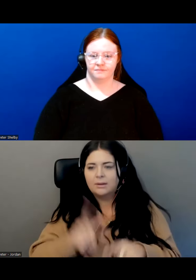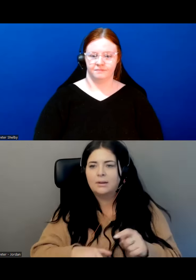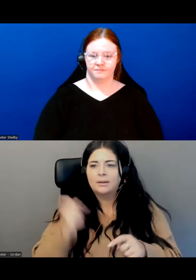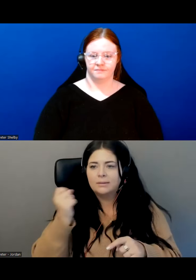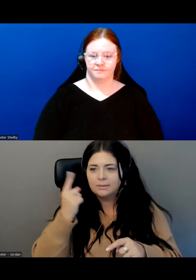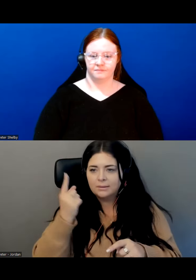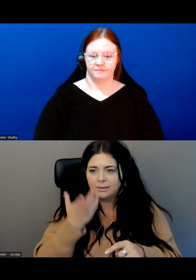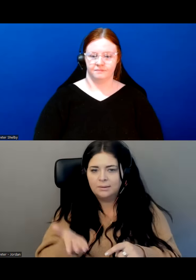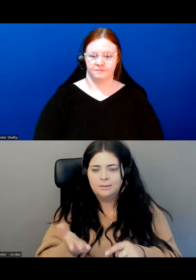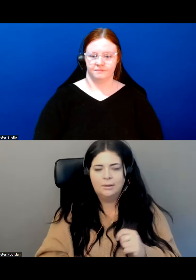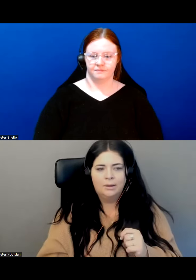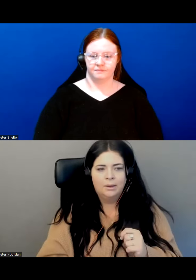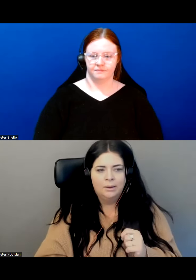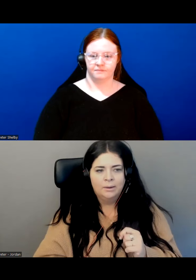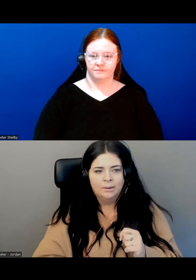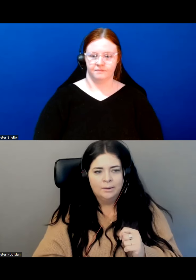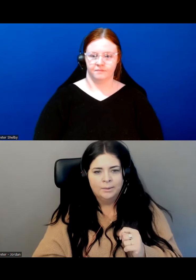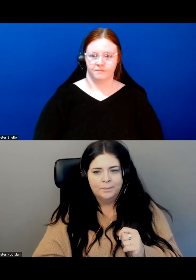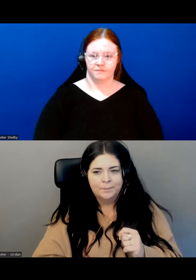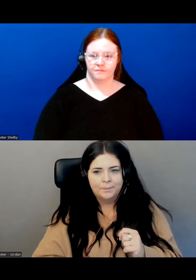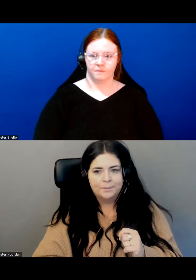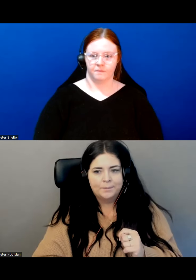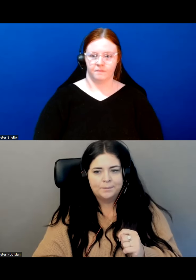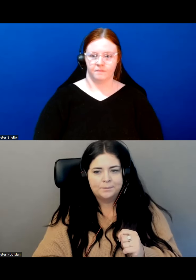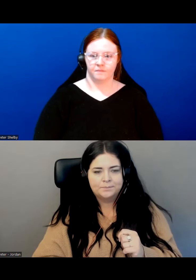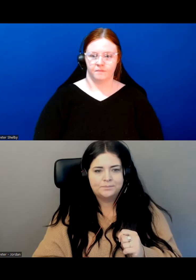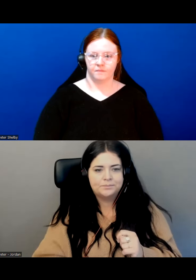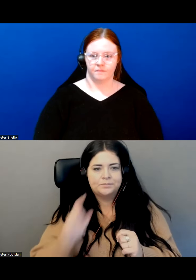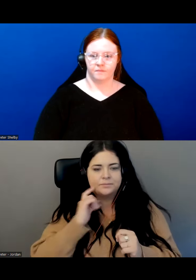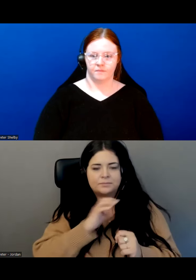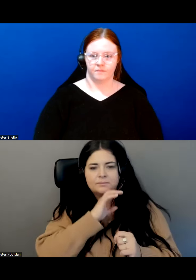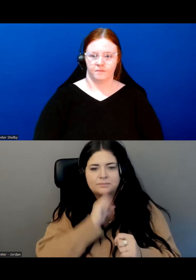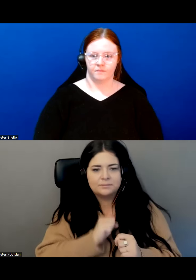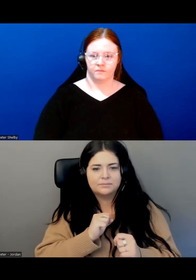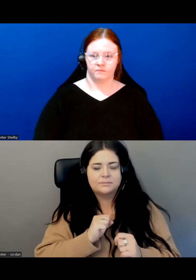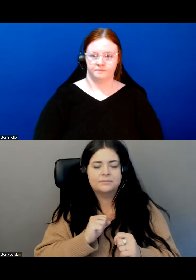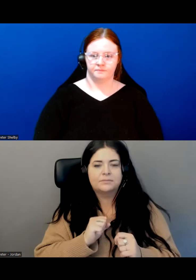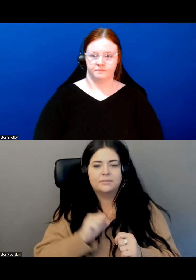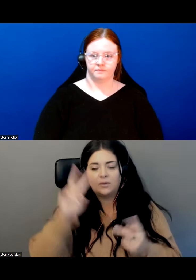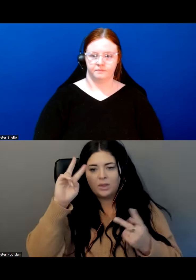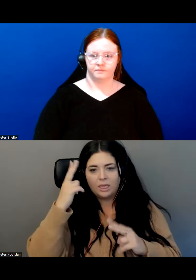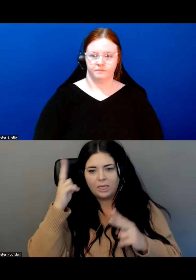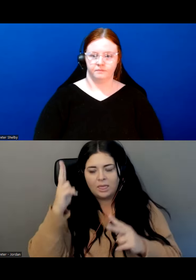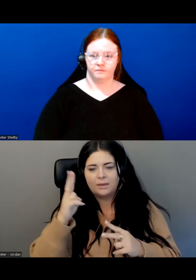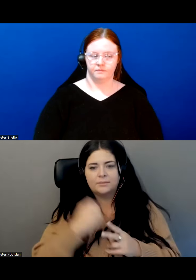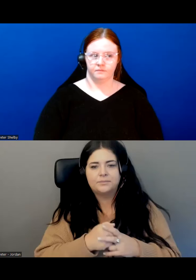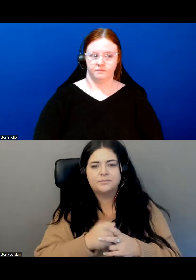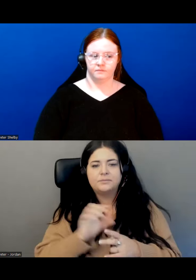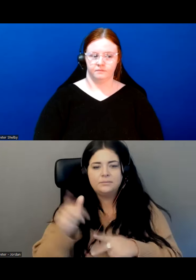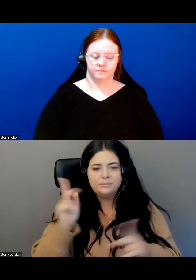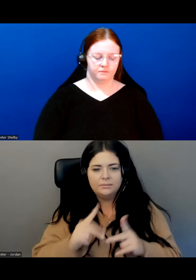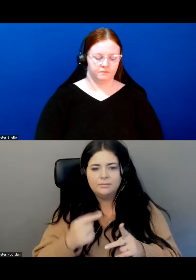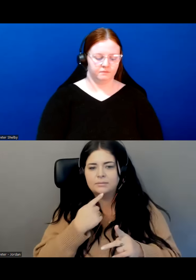or understand them. It can result in embarrassment from misunderstanding what other people are saying, and